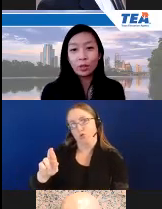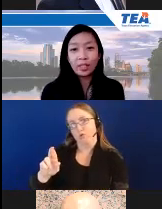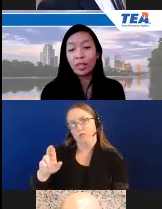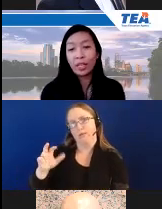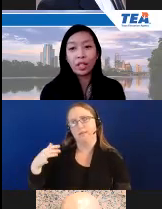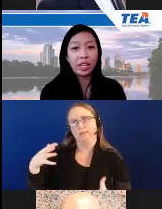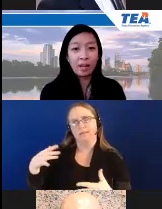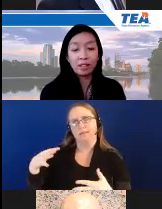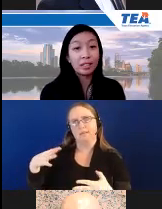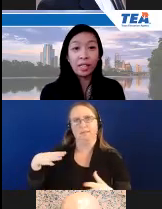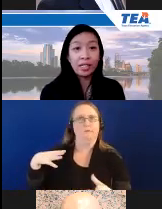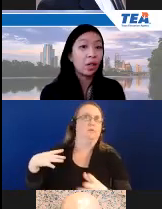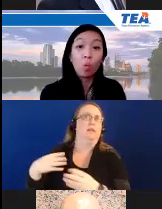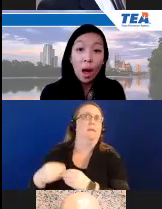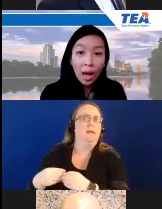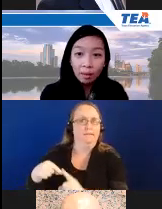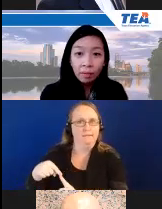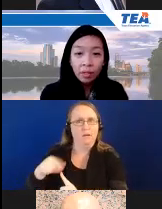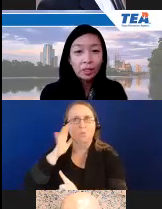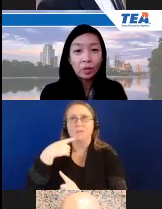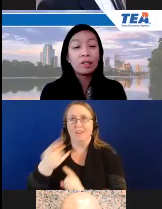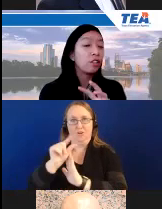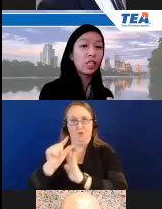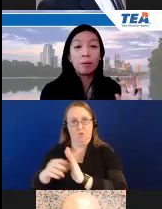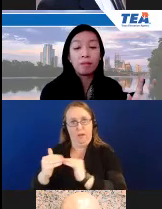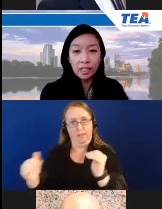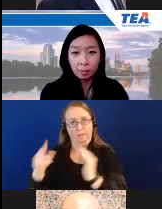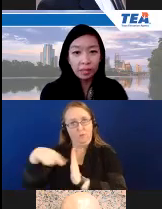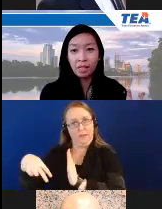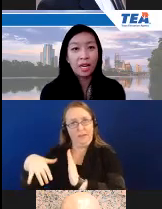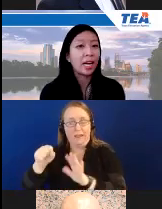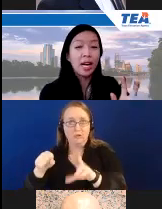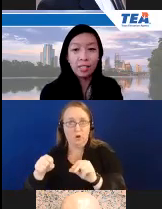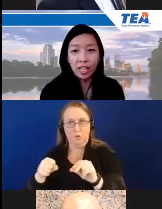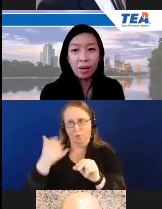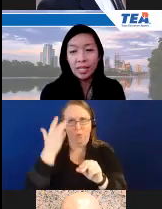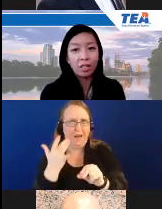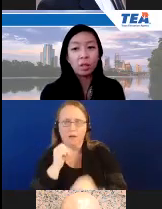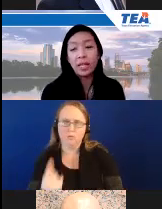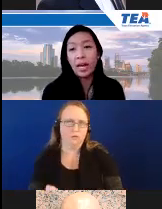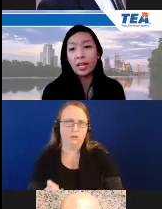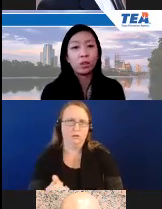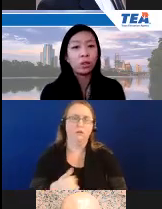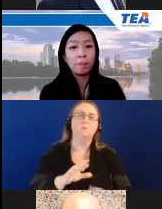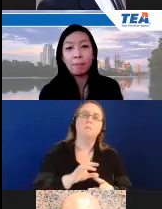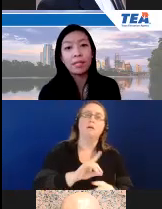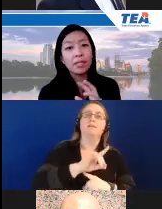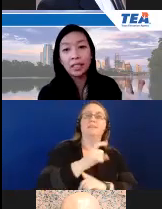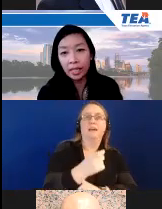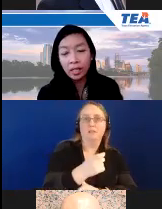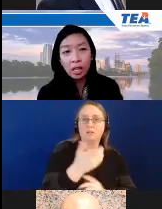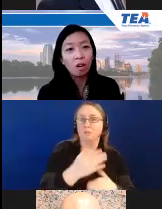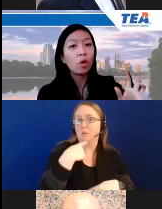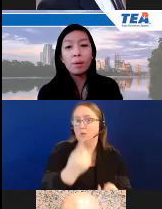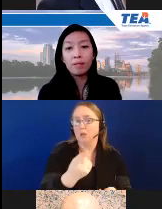your student is reading on grade level. It's not going to tell you why. Right? So a different type of assessment, like a diagnostic, might tell you that a student may be